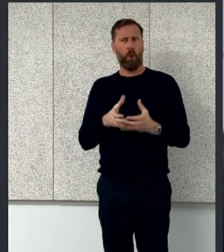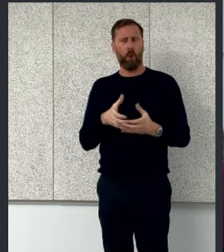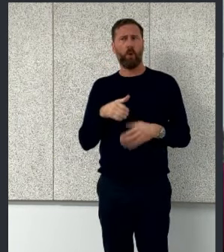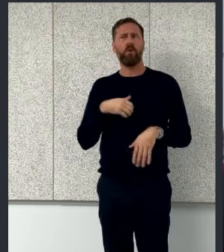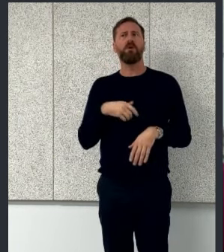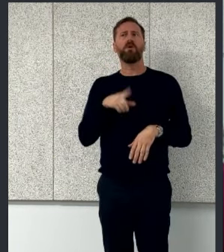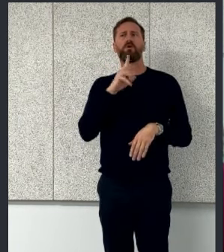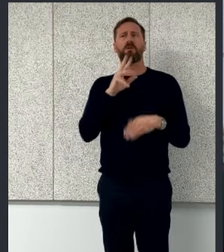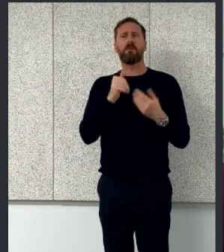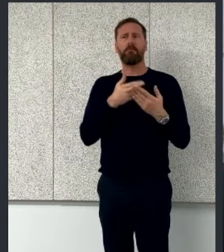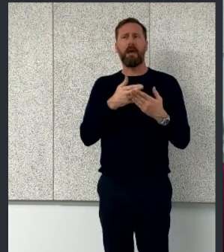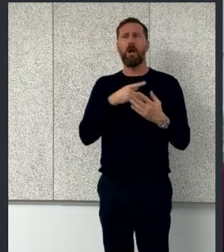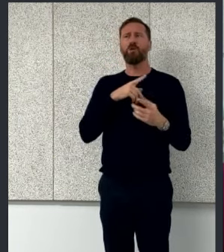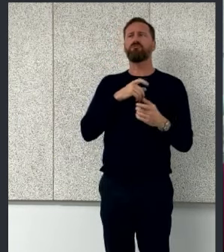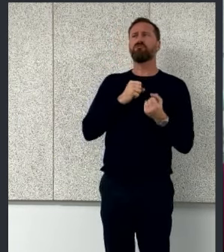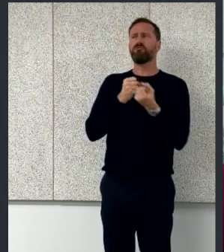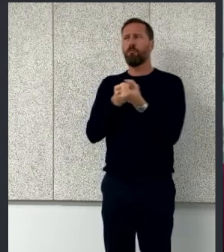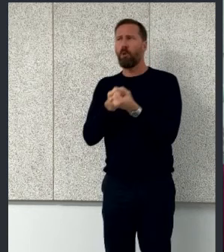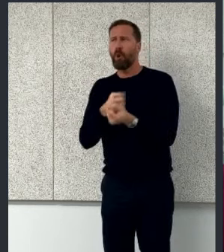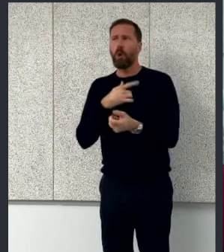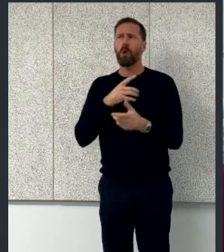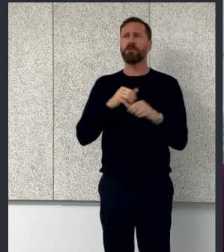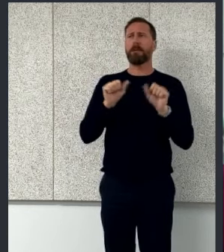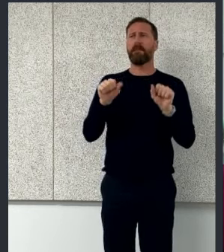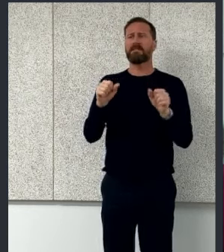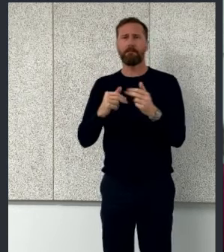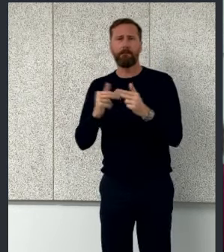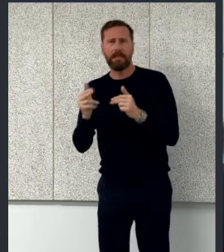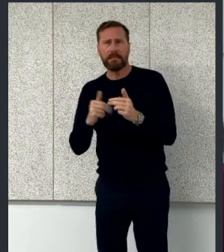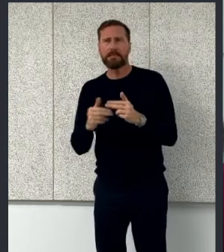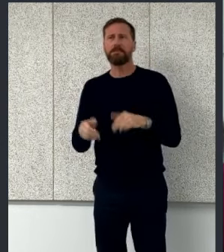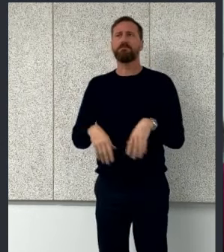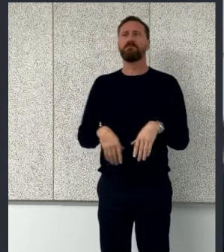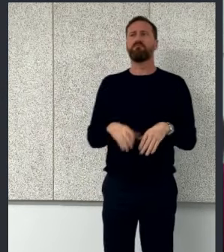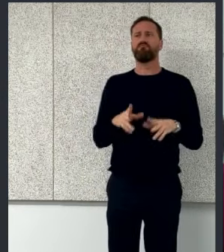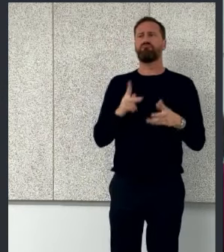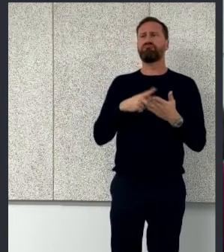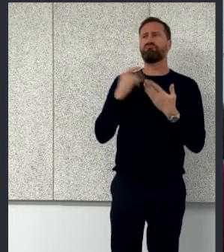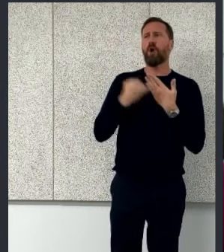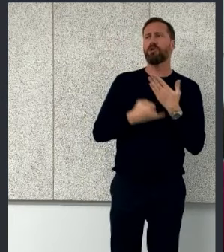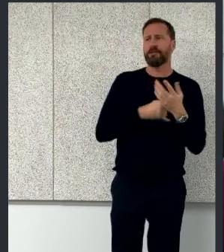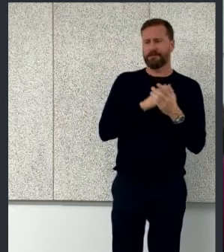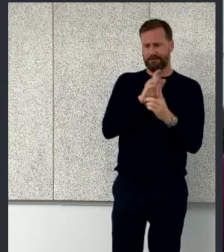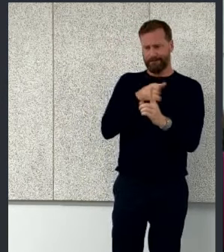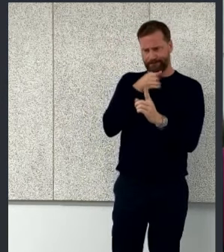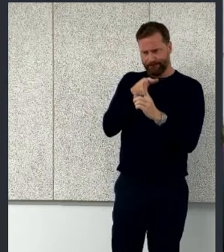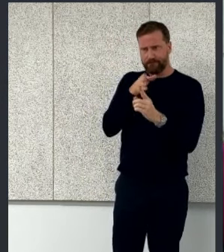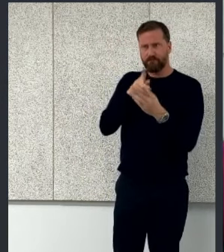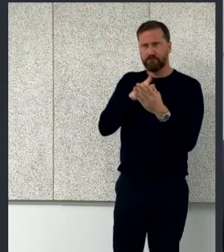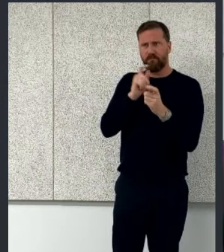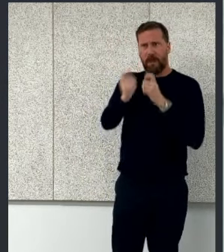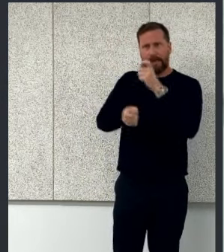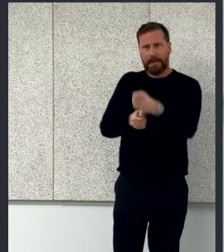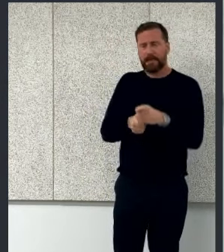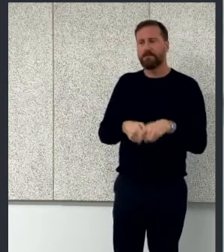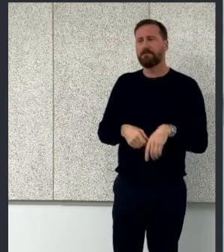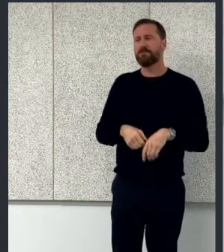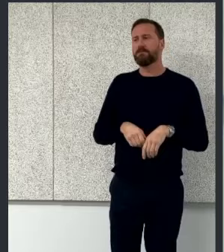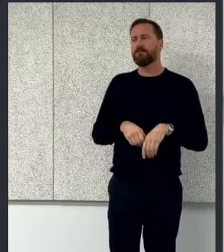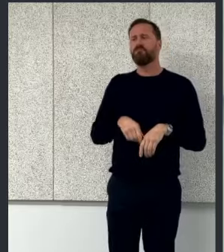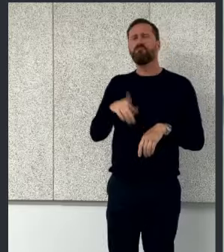capacity building, project-specific funding. Do you all feel like there are